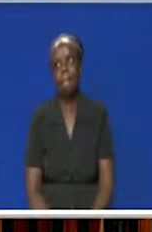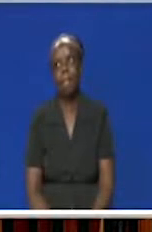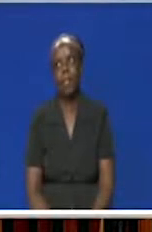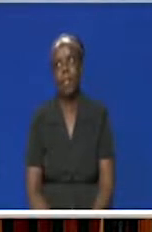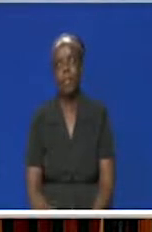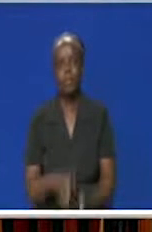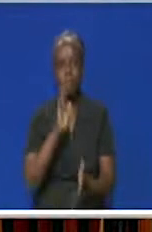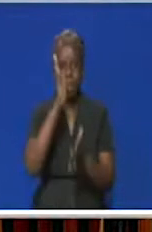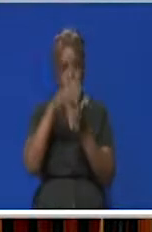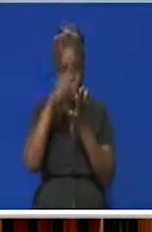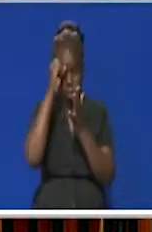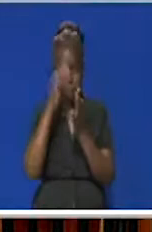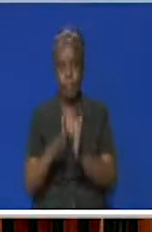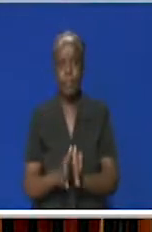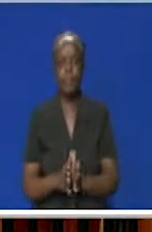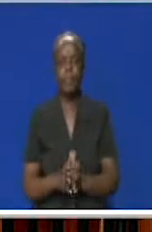Hello Lana,